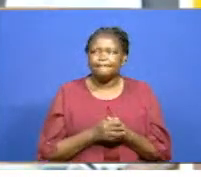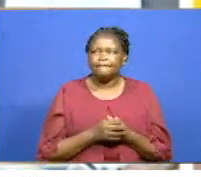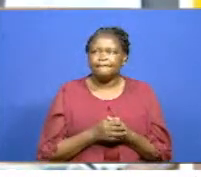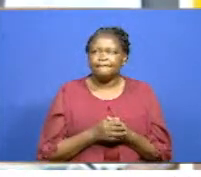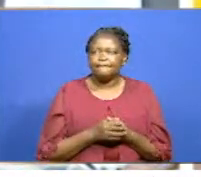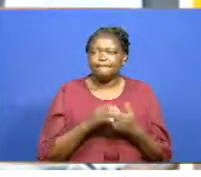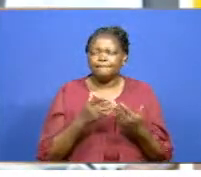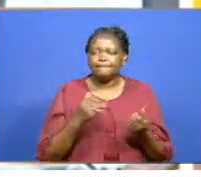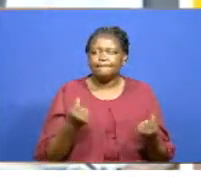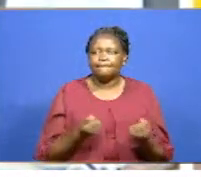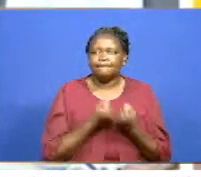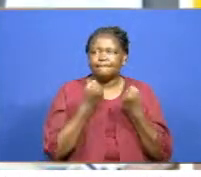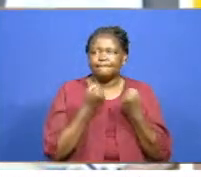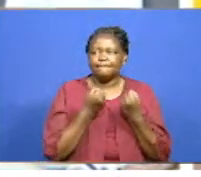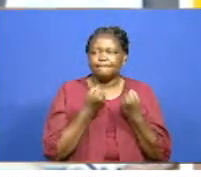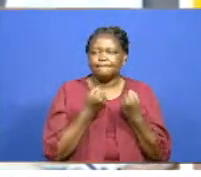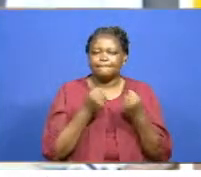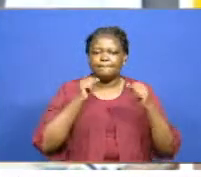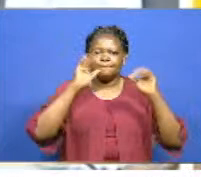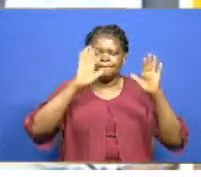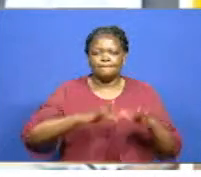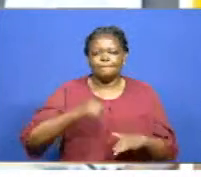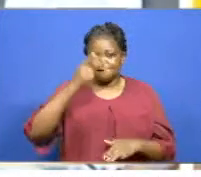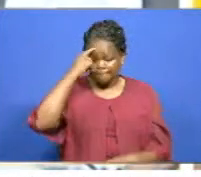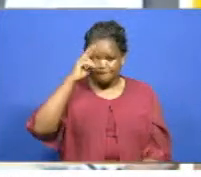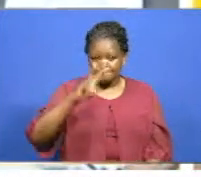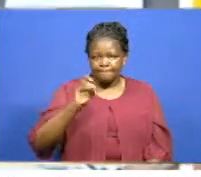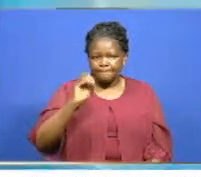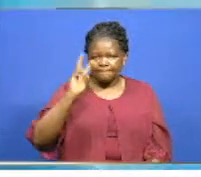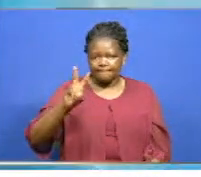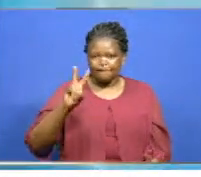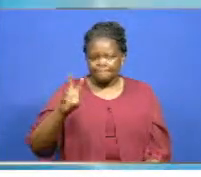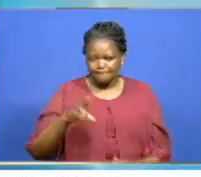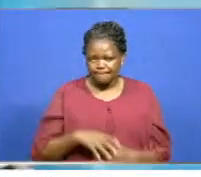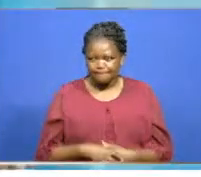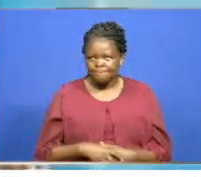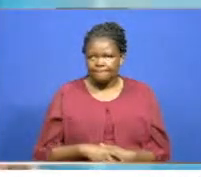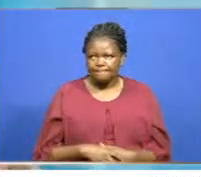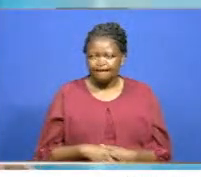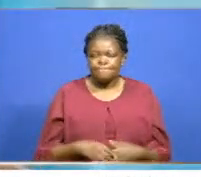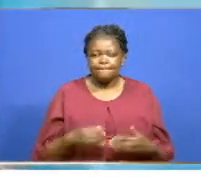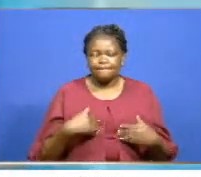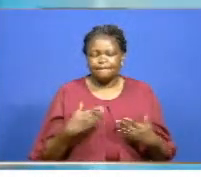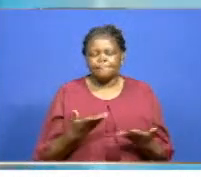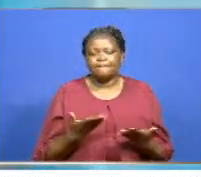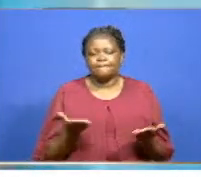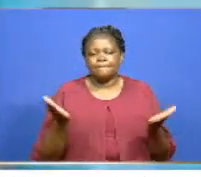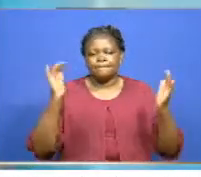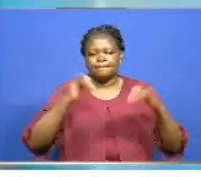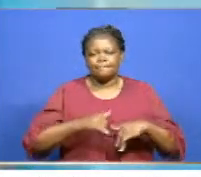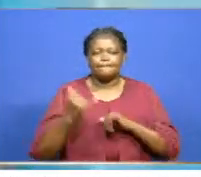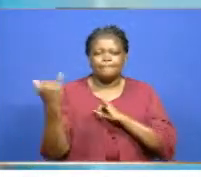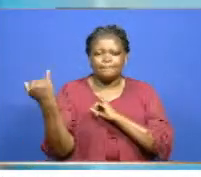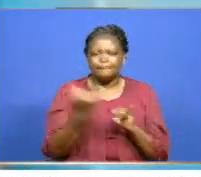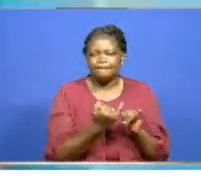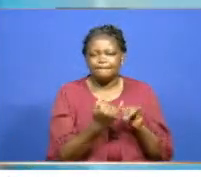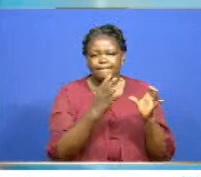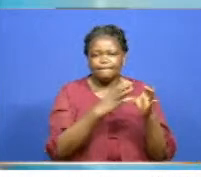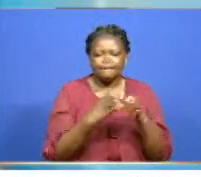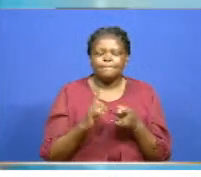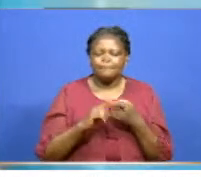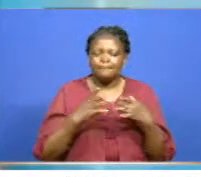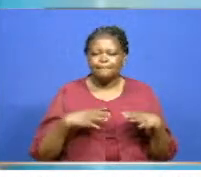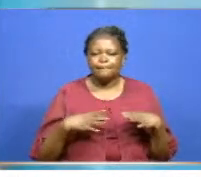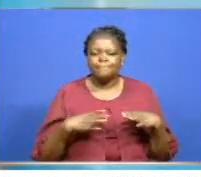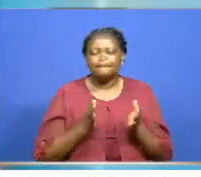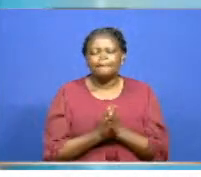is happening is they are campaigning for 2022. They have now a forum to introduce their party to the people